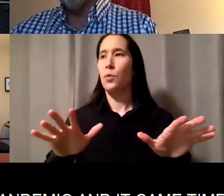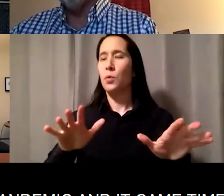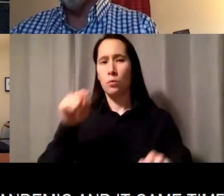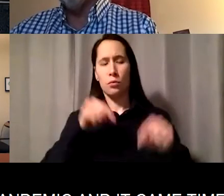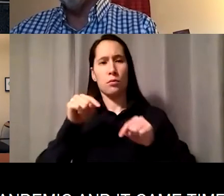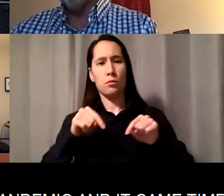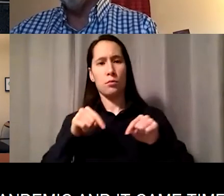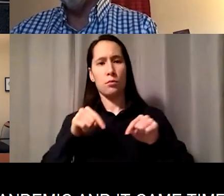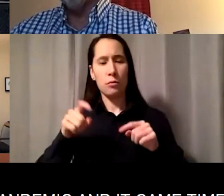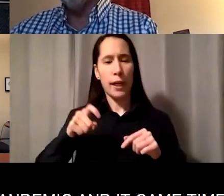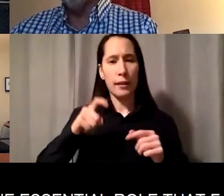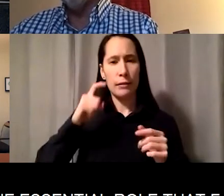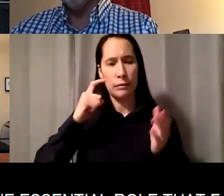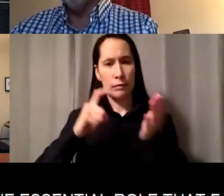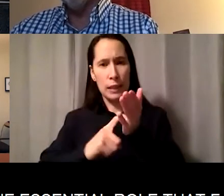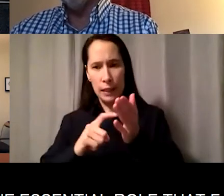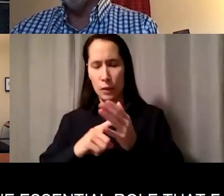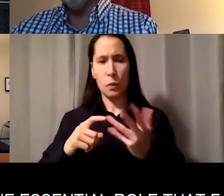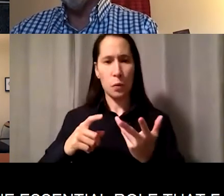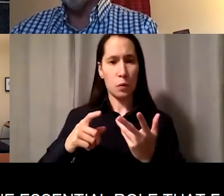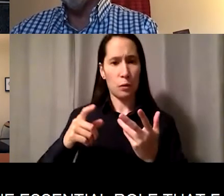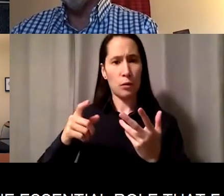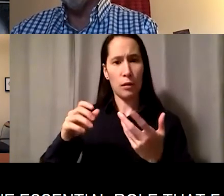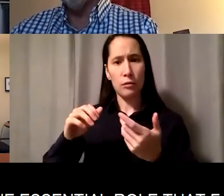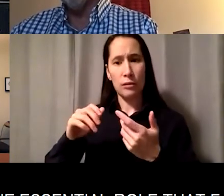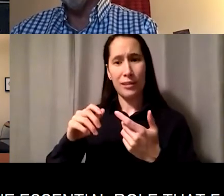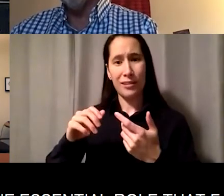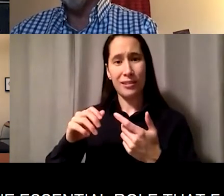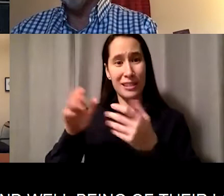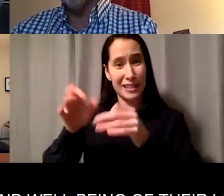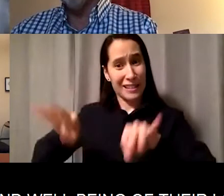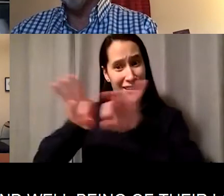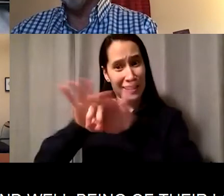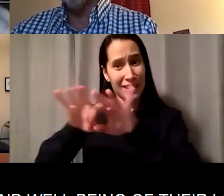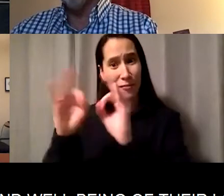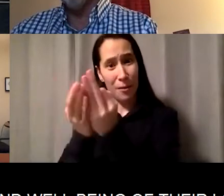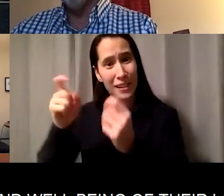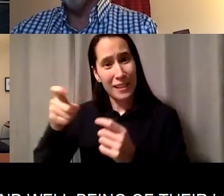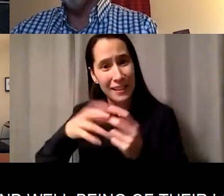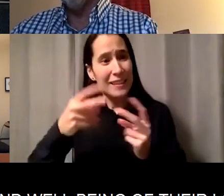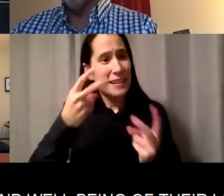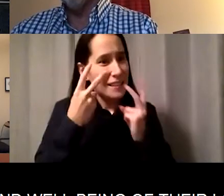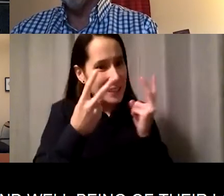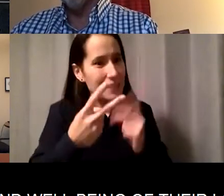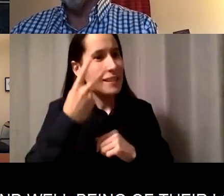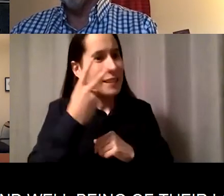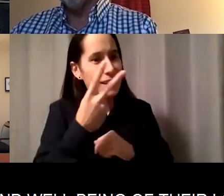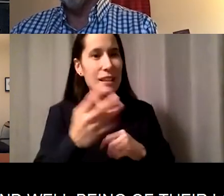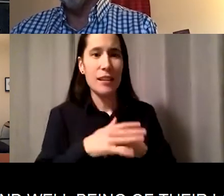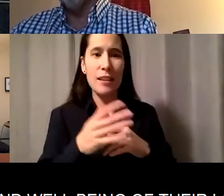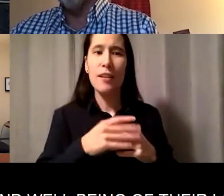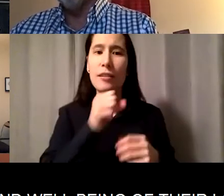the essential role that family members play in the health and well-being of their loved ones, we